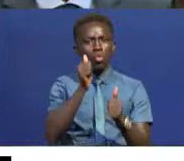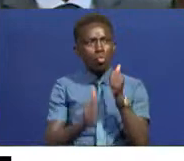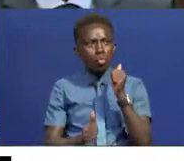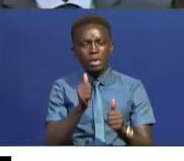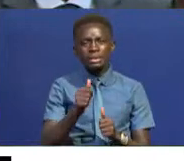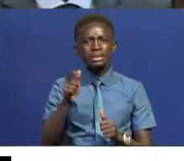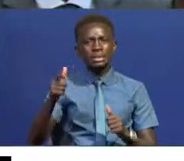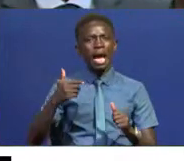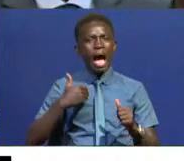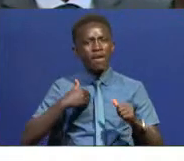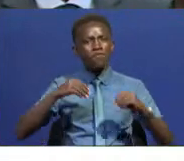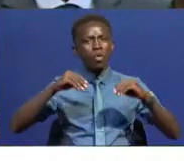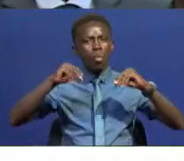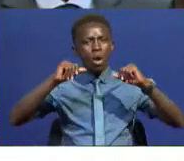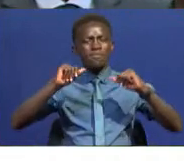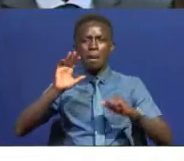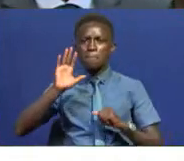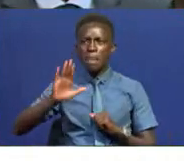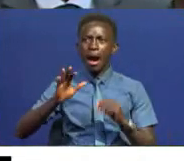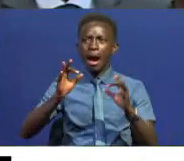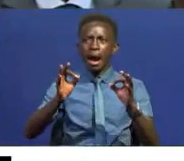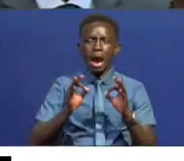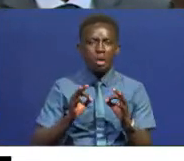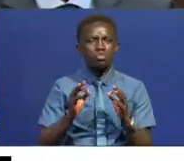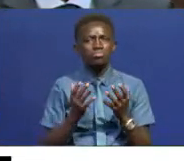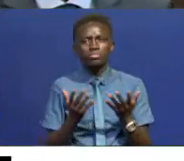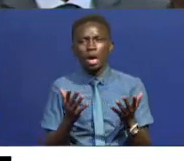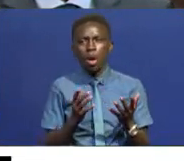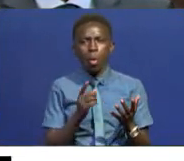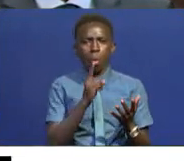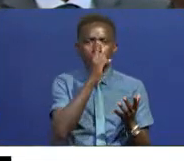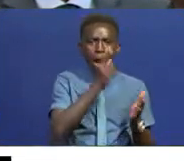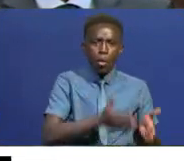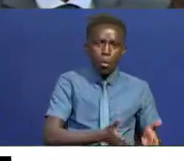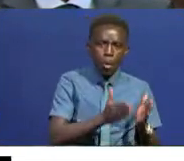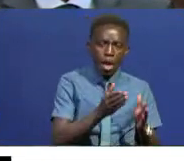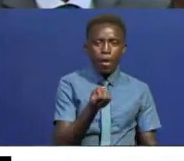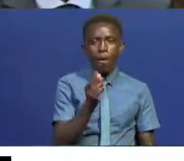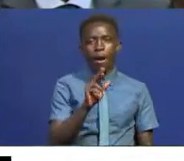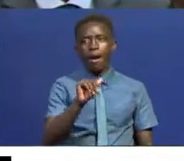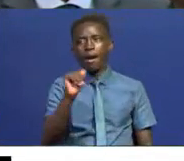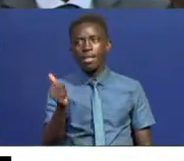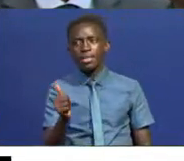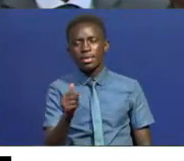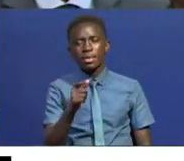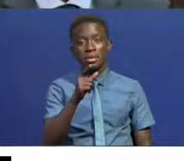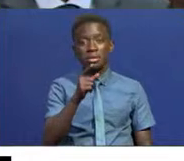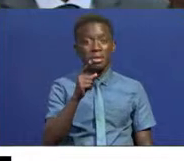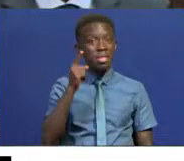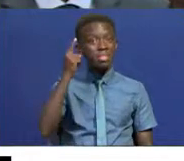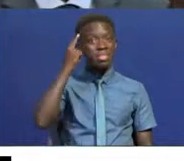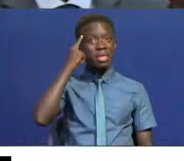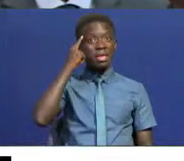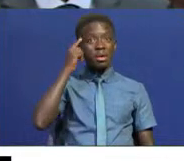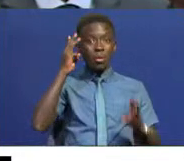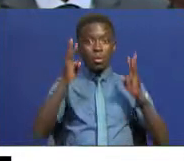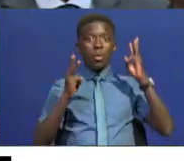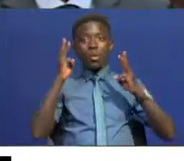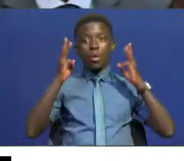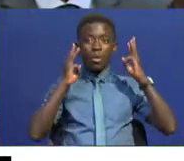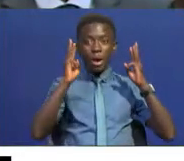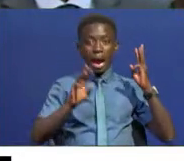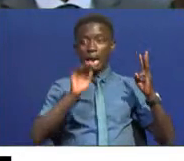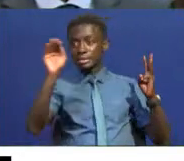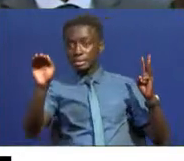qualified accounts one way or another, don't even bother to ask themselves, what are we doing about